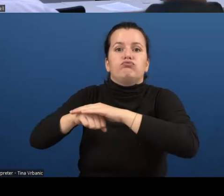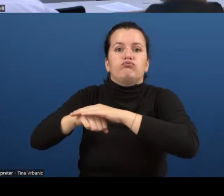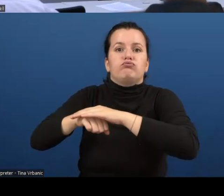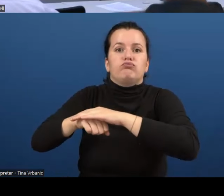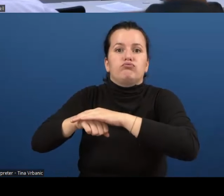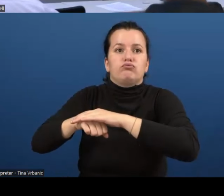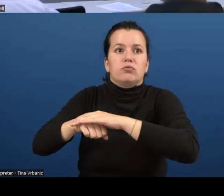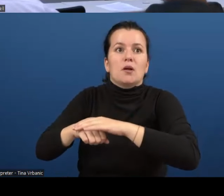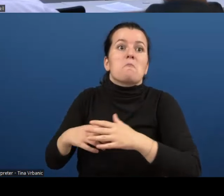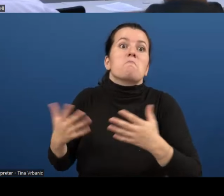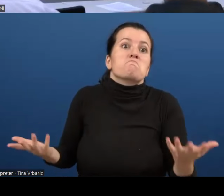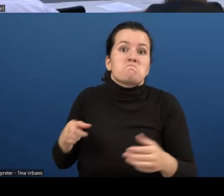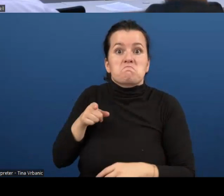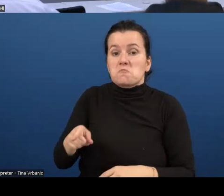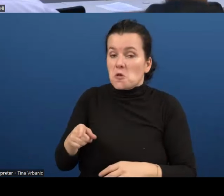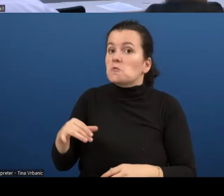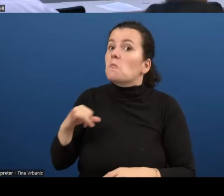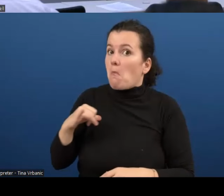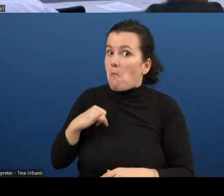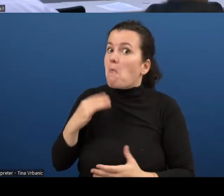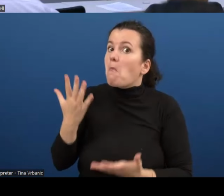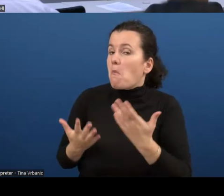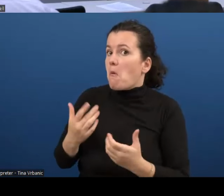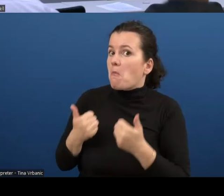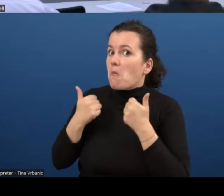of potential interest.